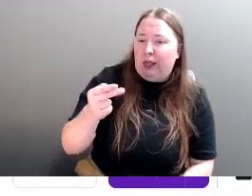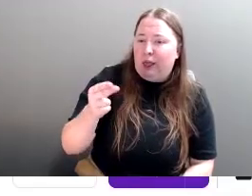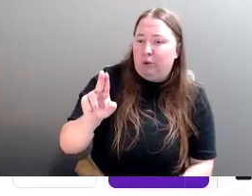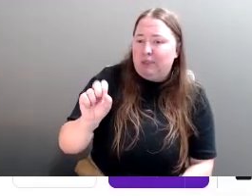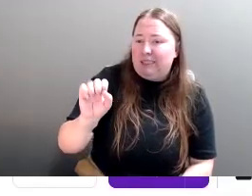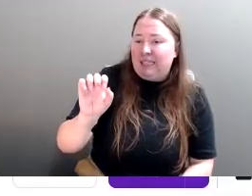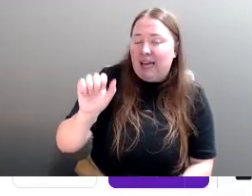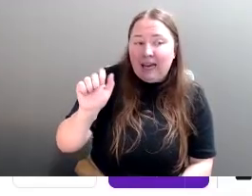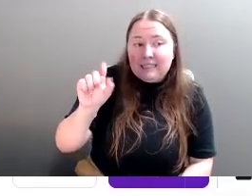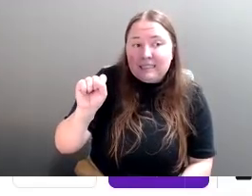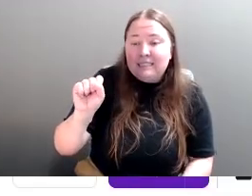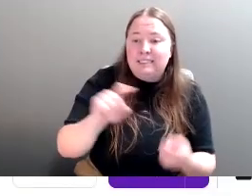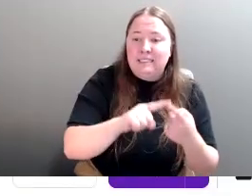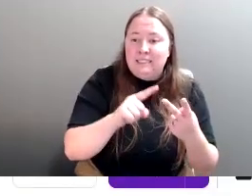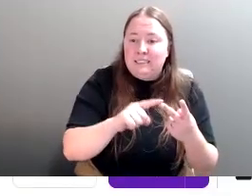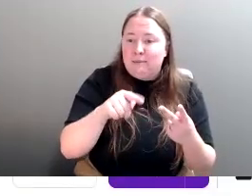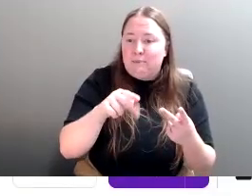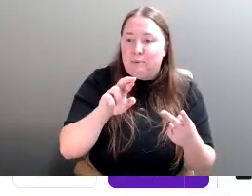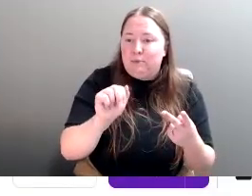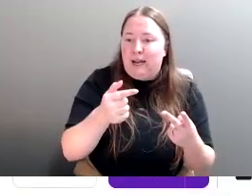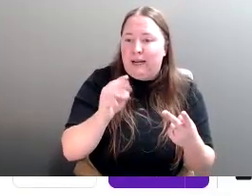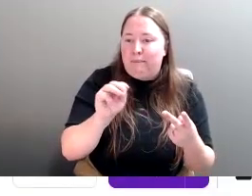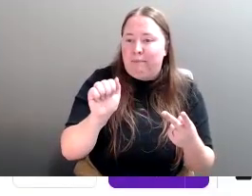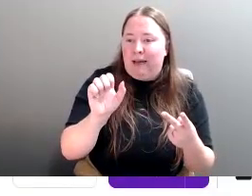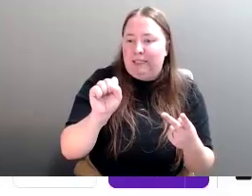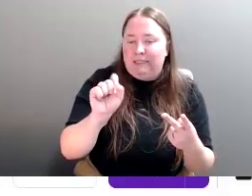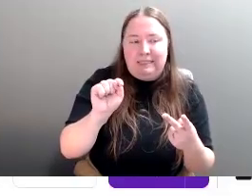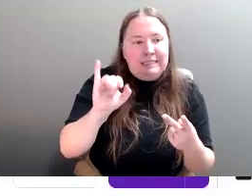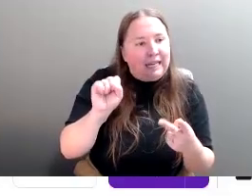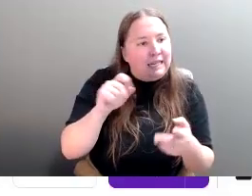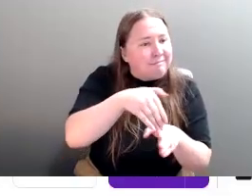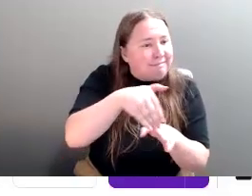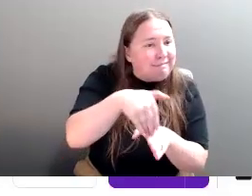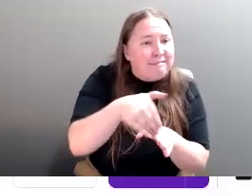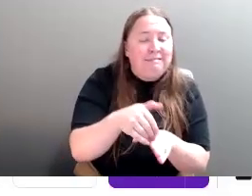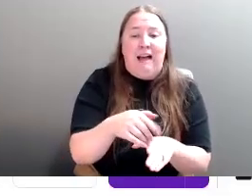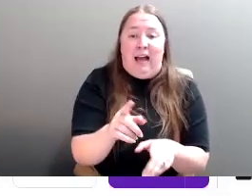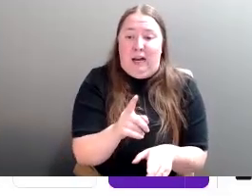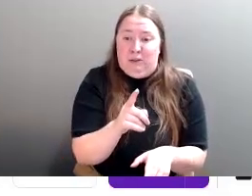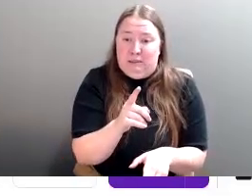like as wakes, I am still, but I was definitely excited to see,